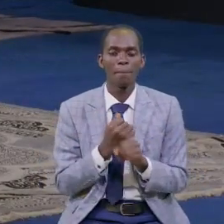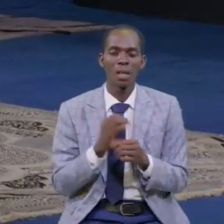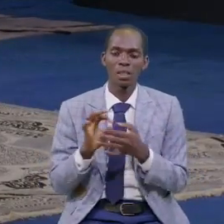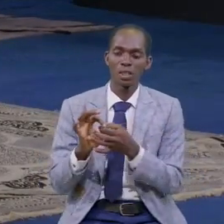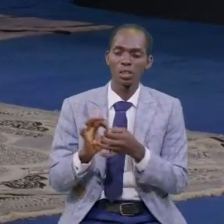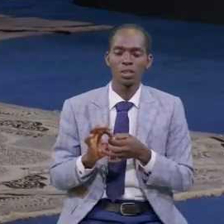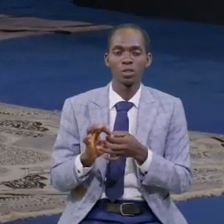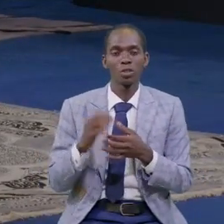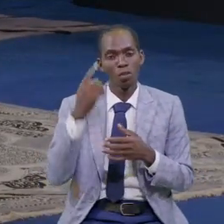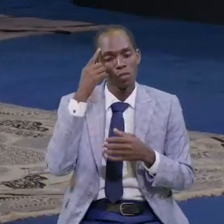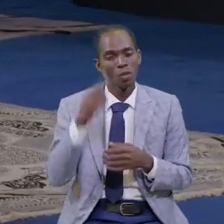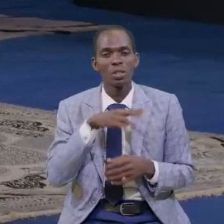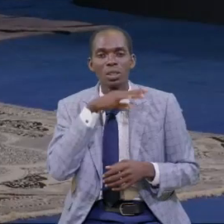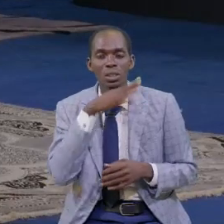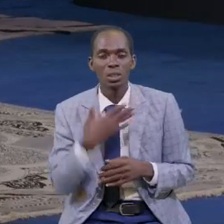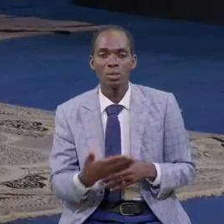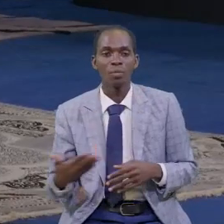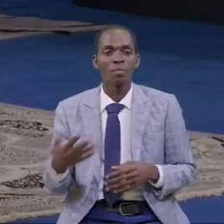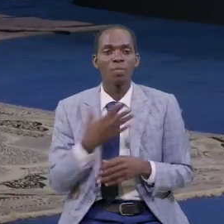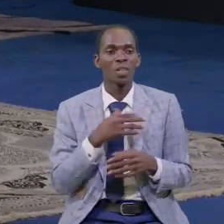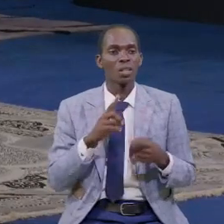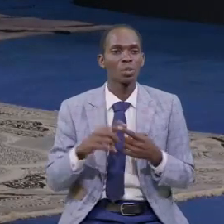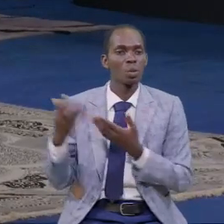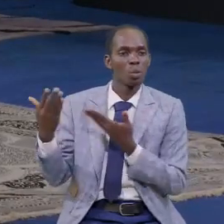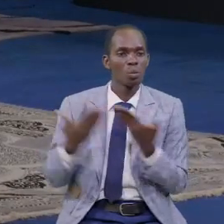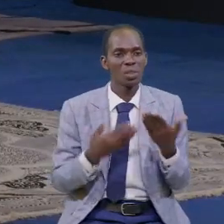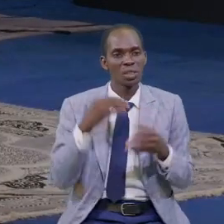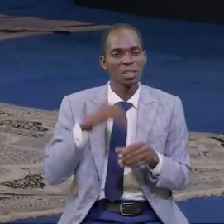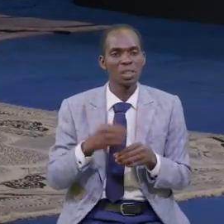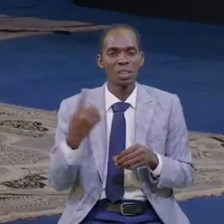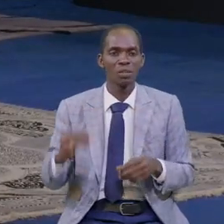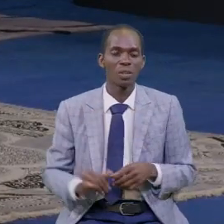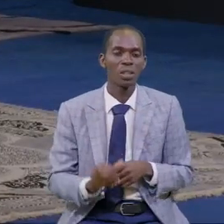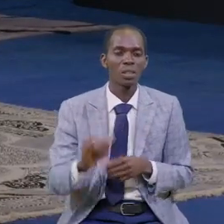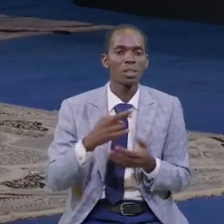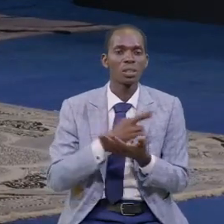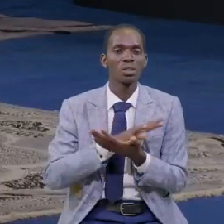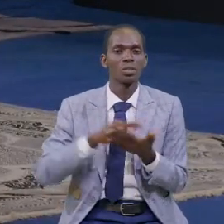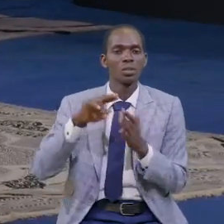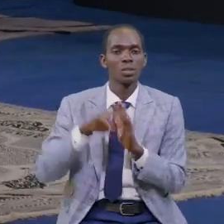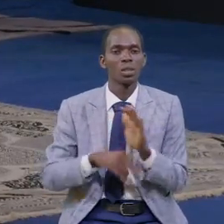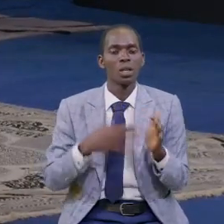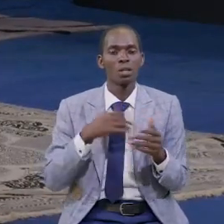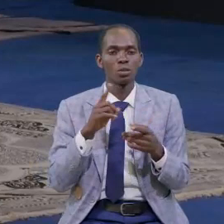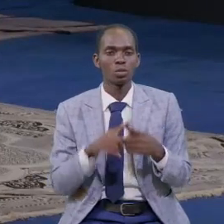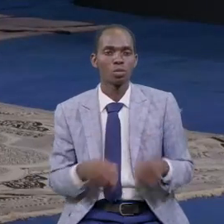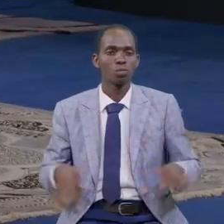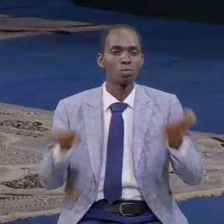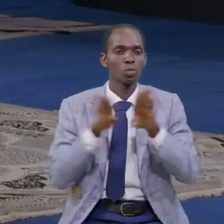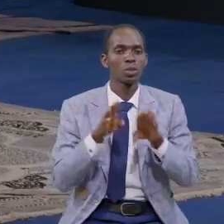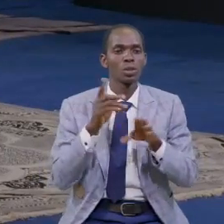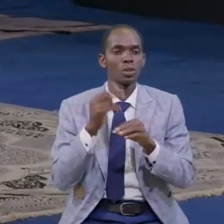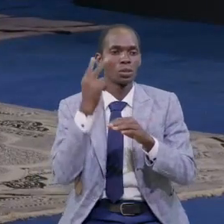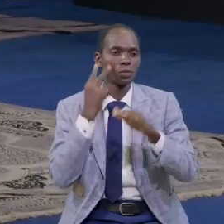bring in everlasting righteousness, and to seal up the vision and the